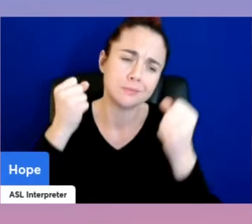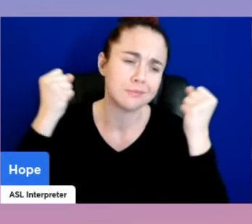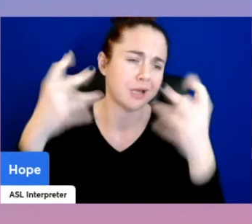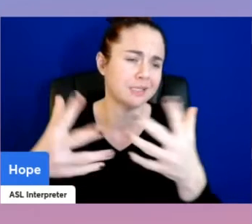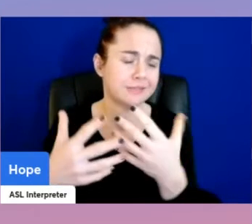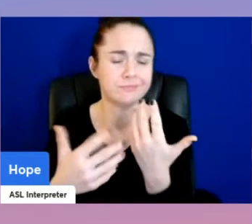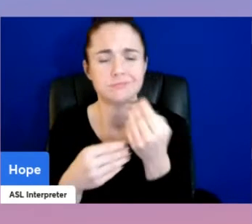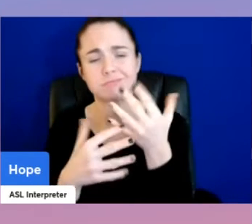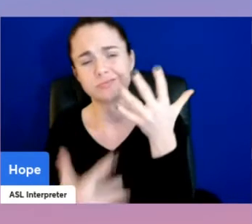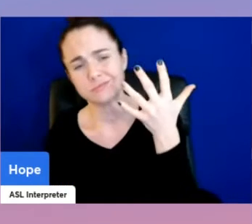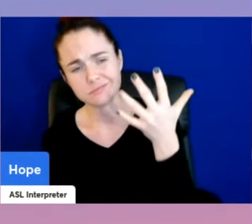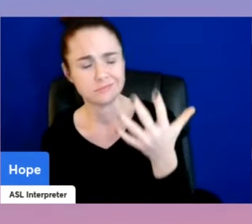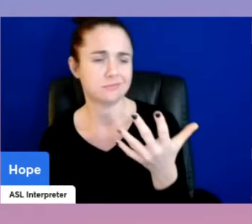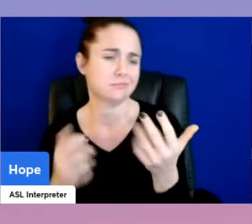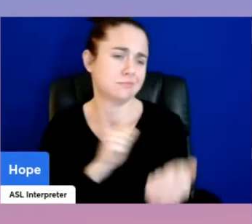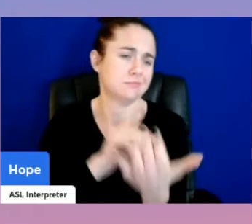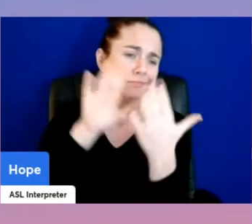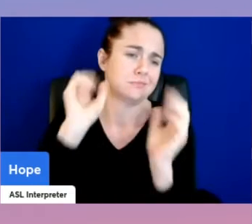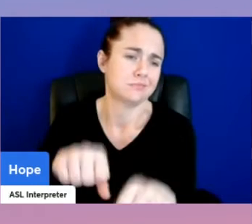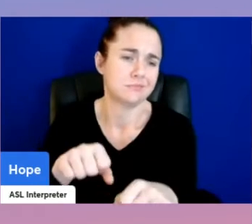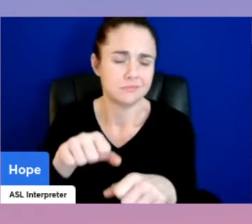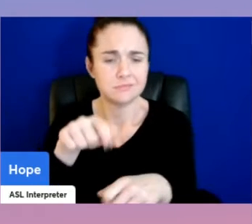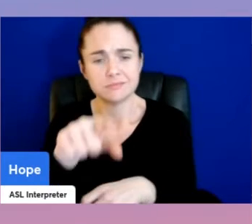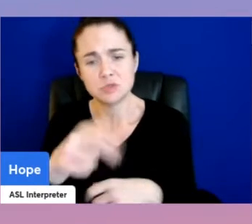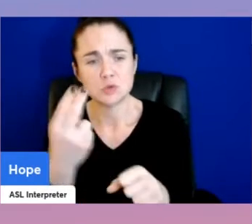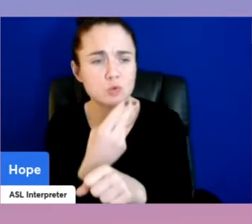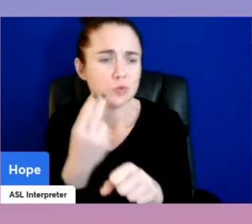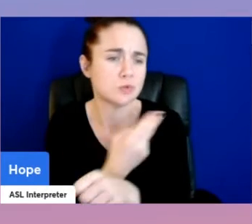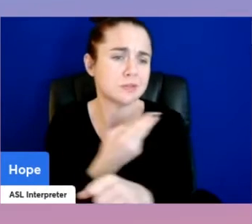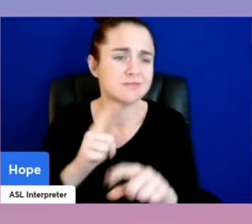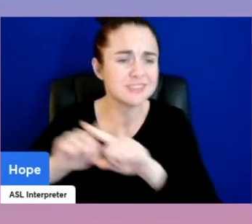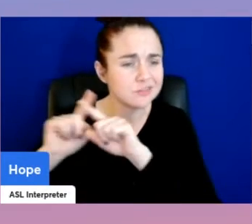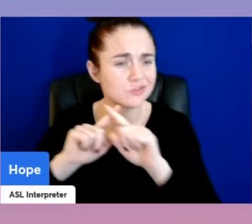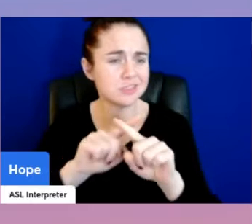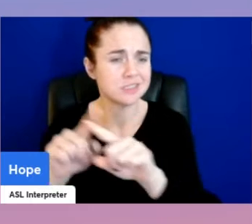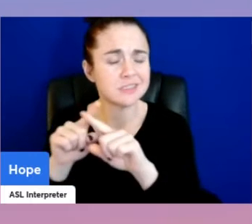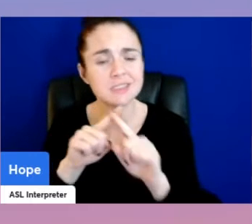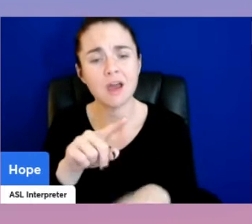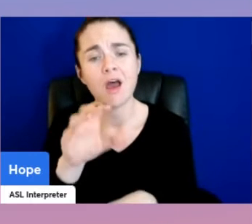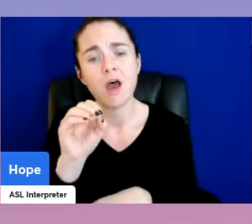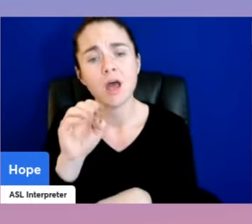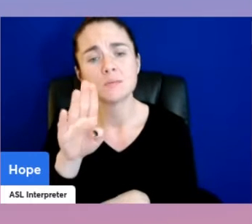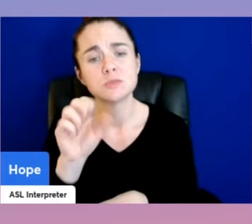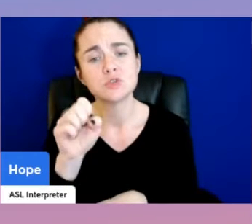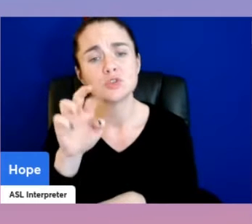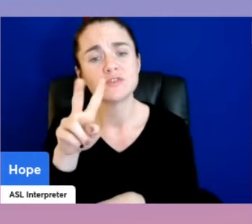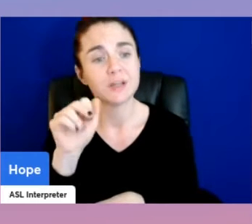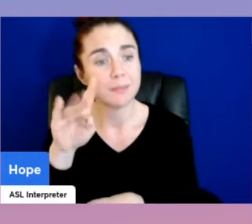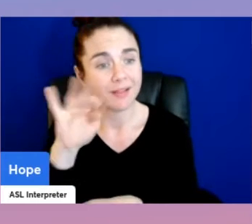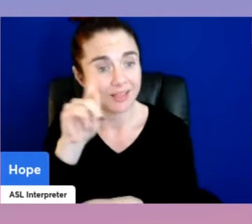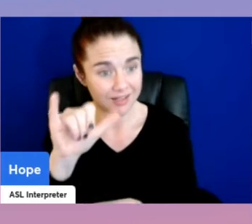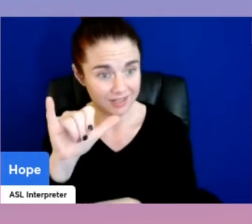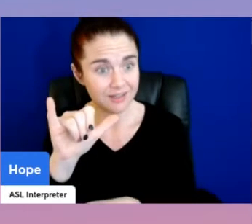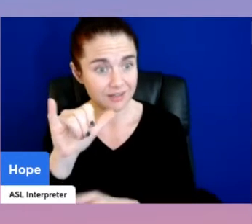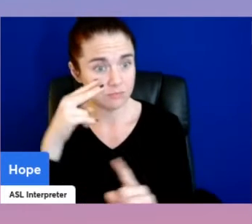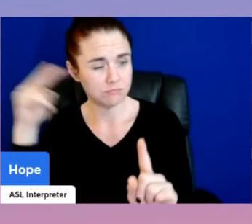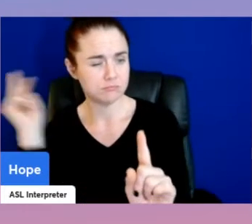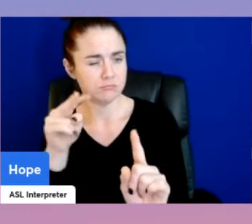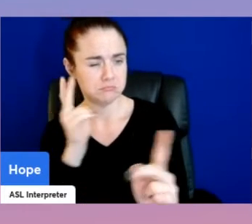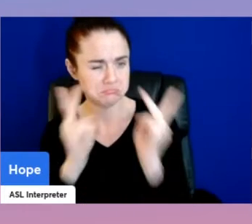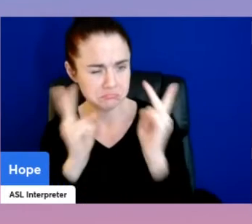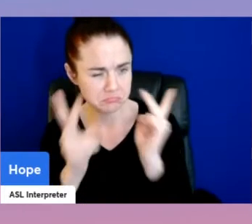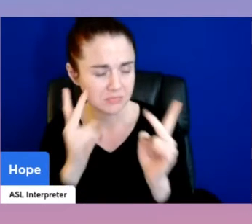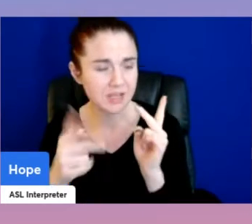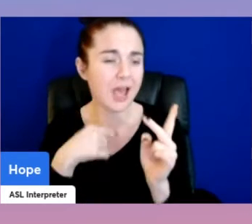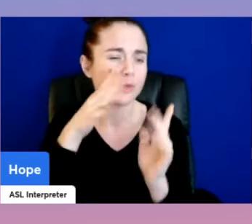of making this possible and leveraging different observability stacks. I'm going to showcase just kind of the standard